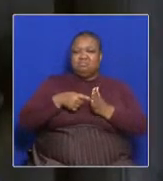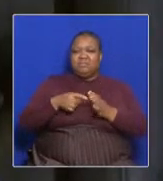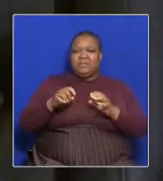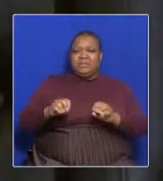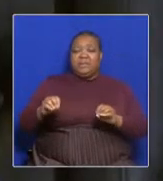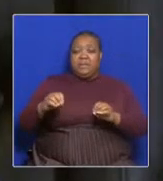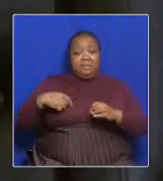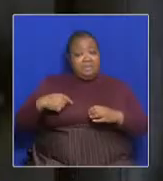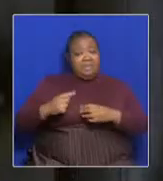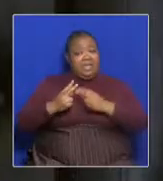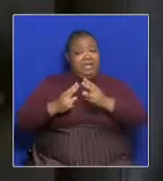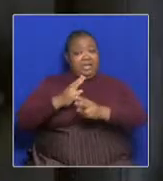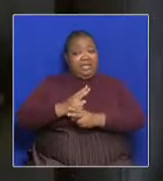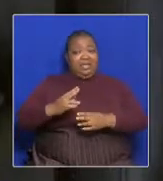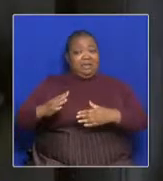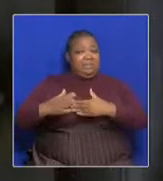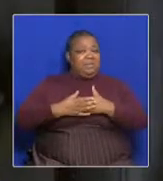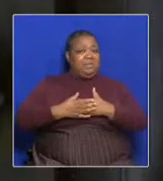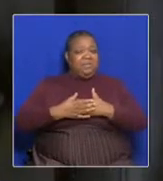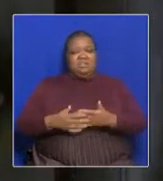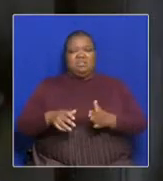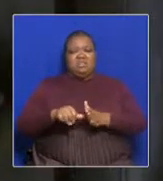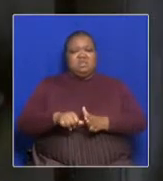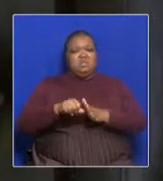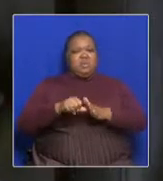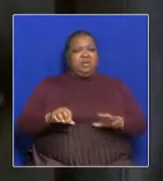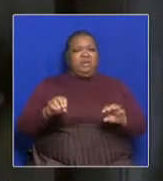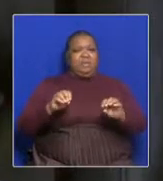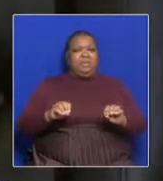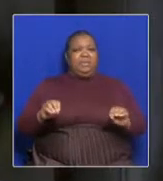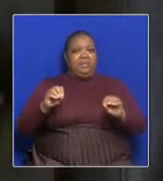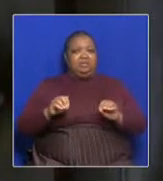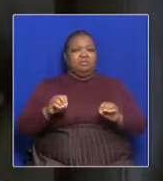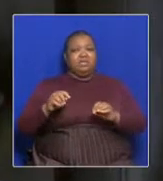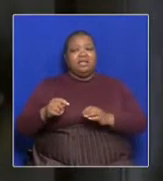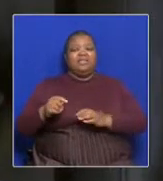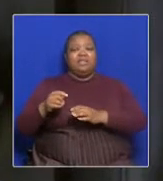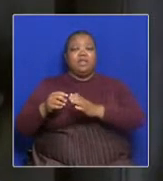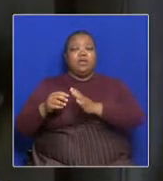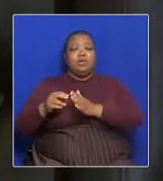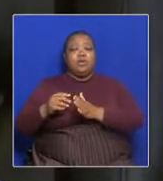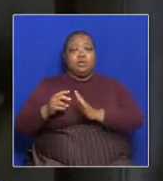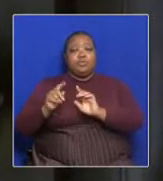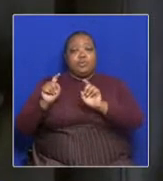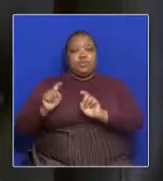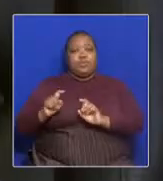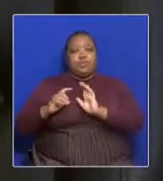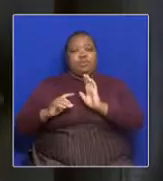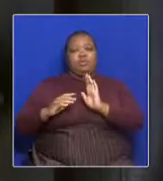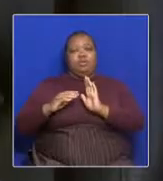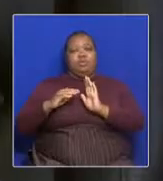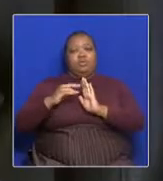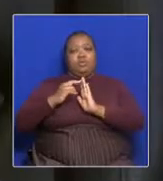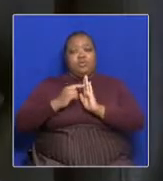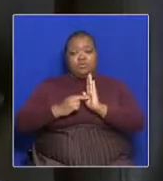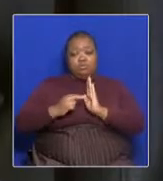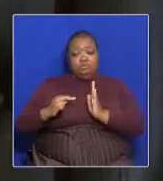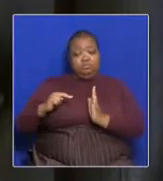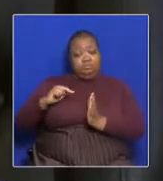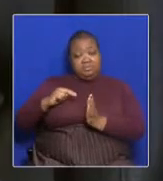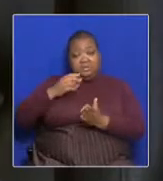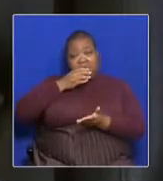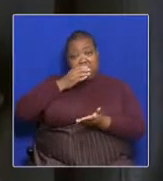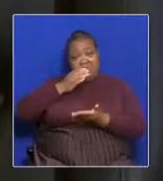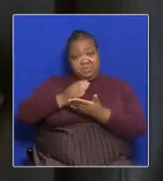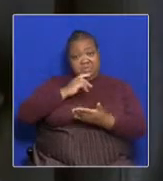because it's of no consequence, we look at the protocol and confirm that indeed you're correct to say that, and maybe